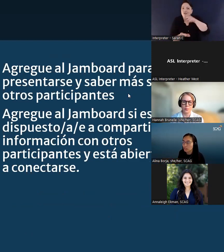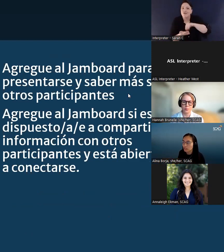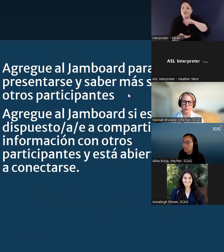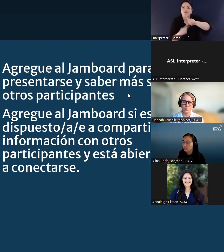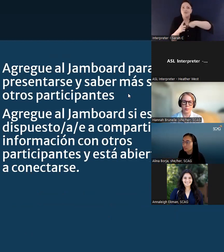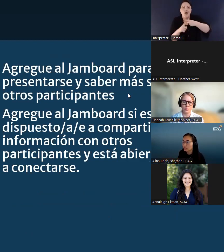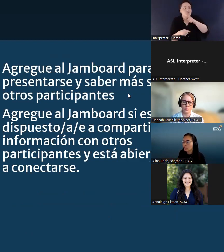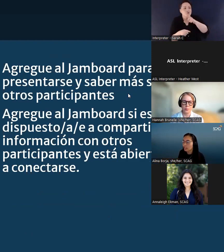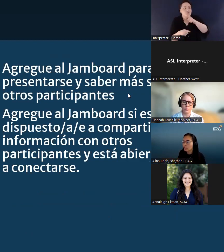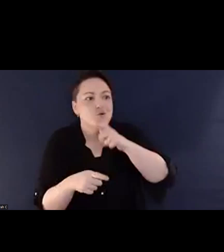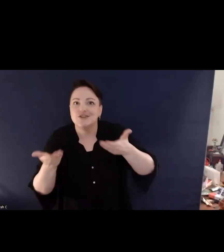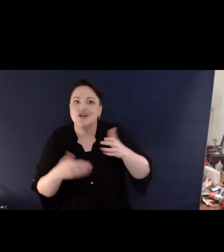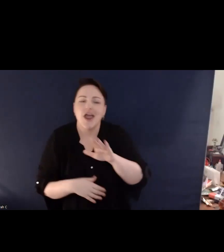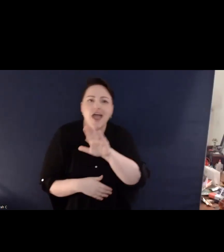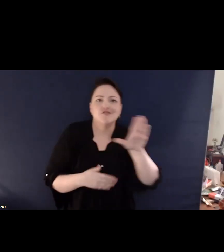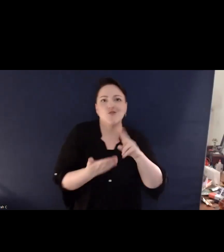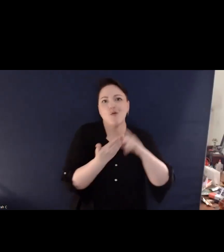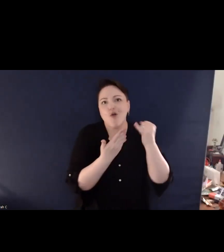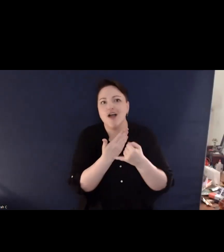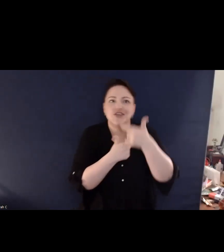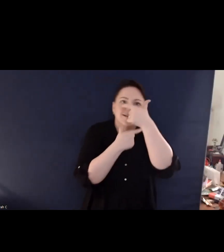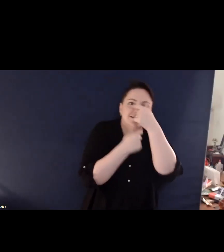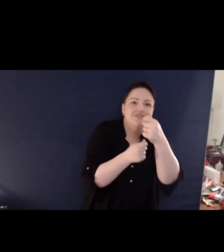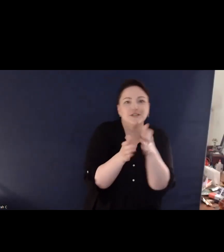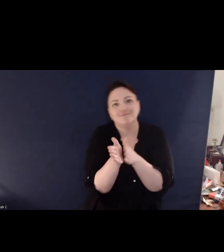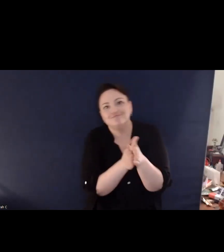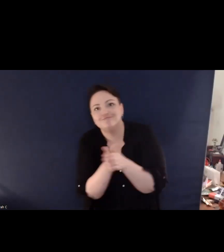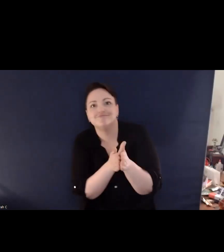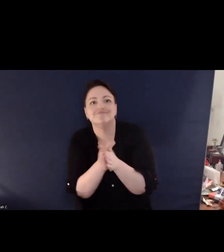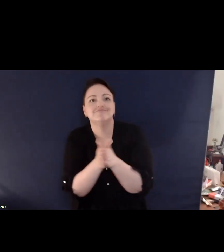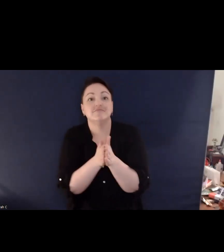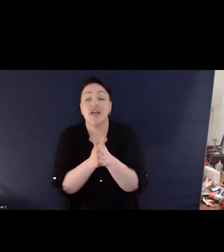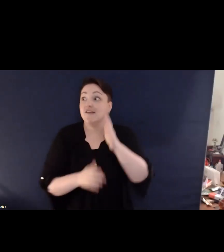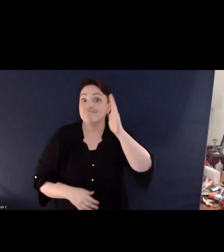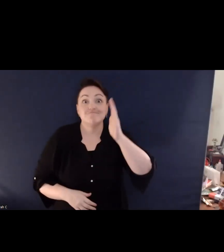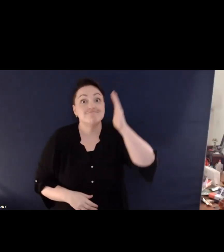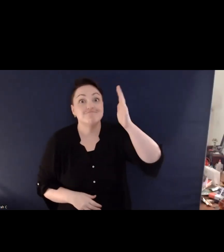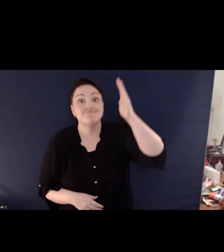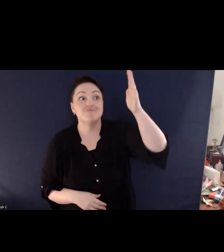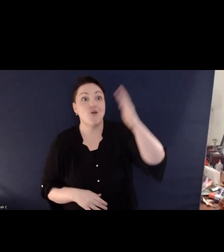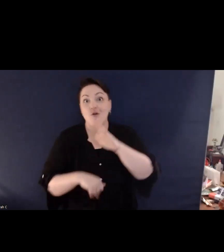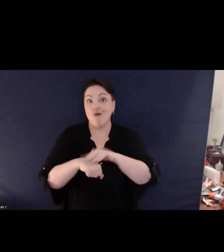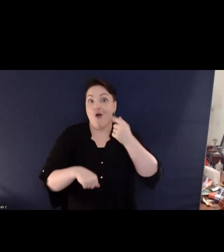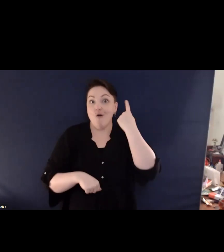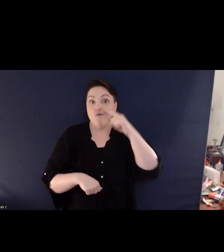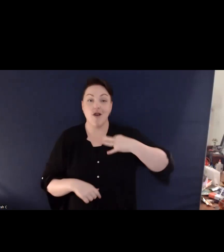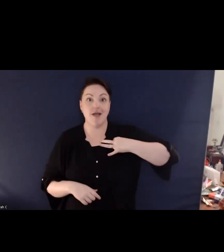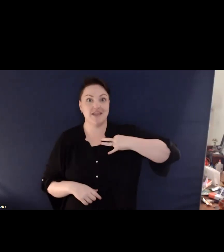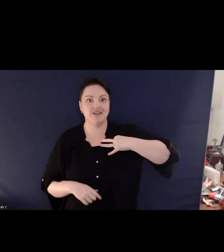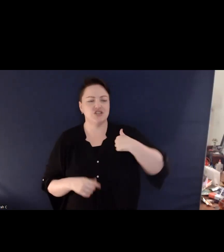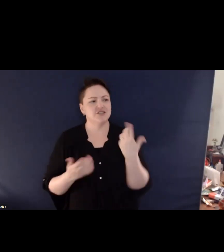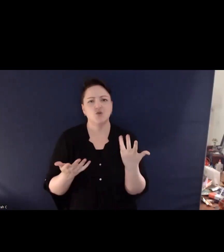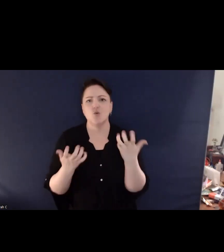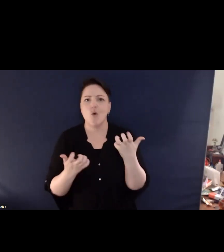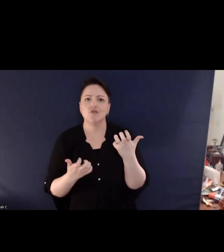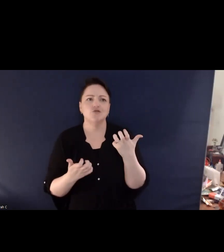you are interested in and what projects you might be interested in pursuing through this call for applications. Oh, David, can we leave